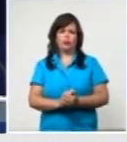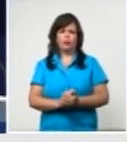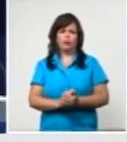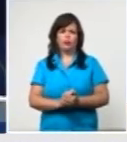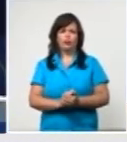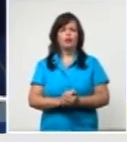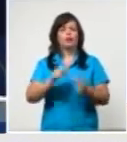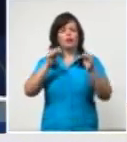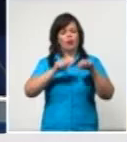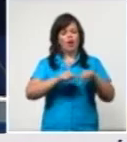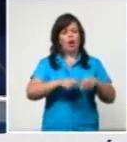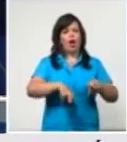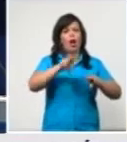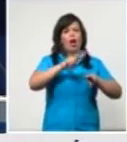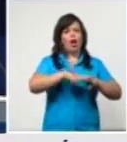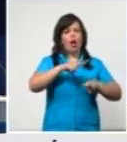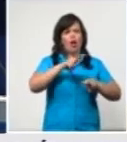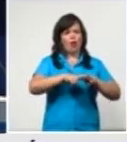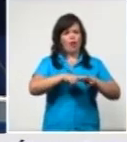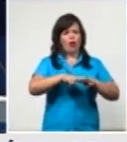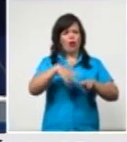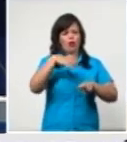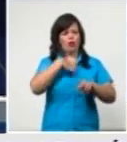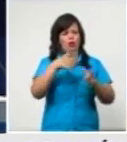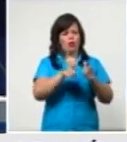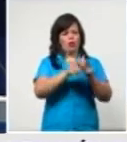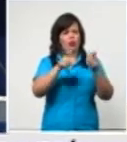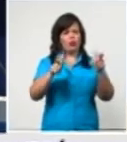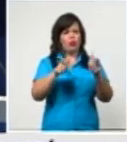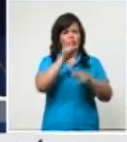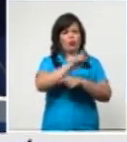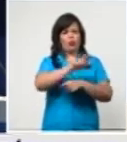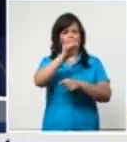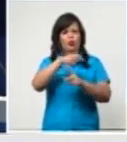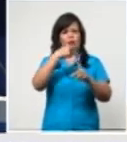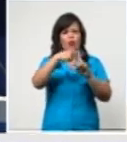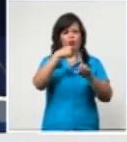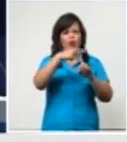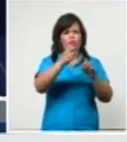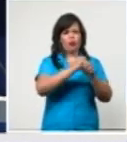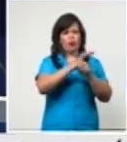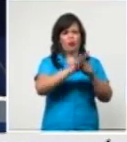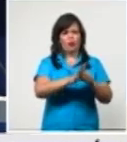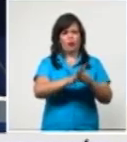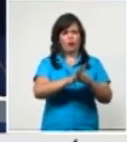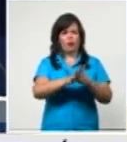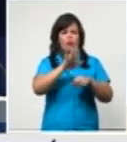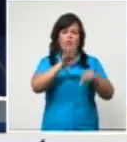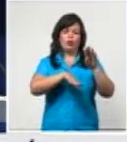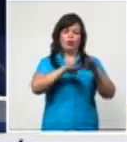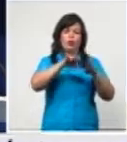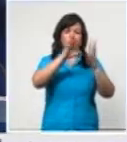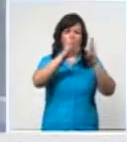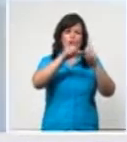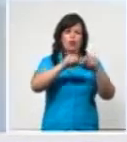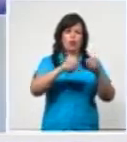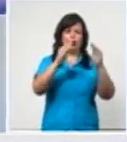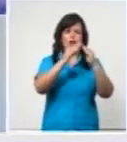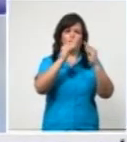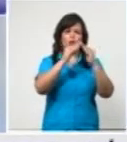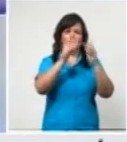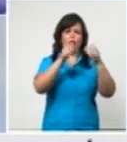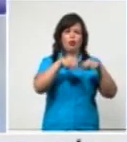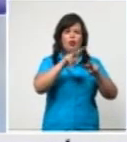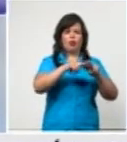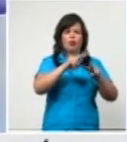Havana remains with the highest incidence rate of confirmed cases per 100,000